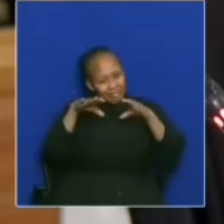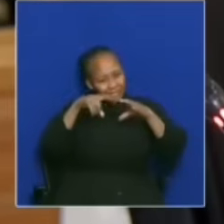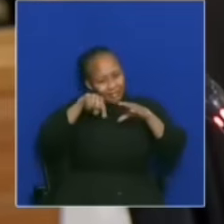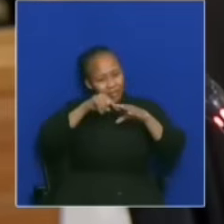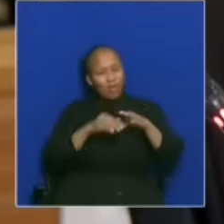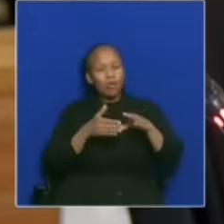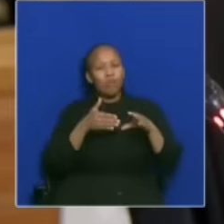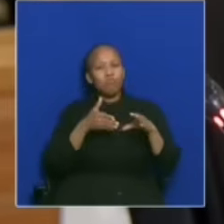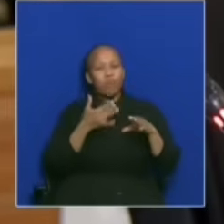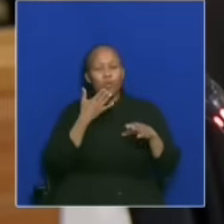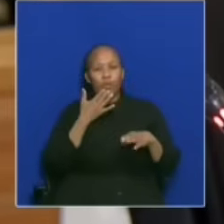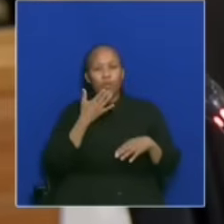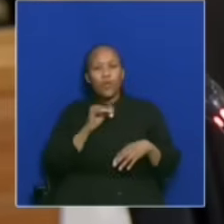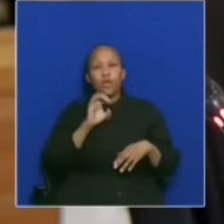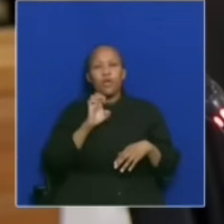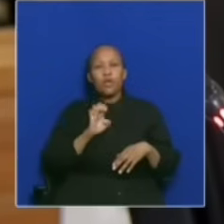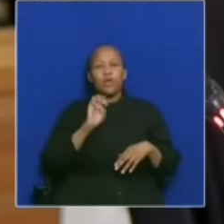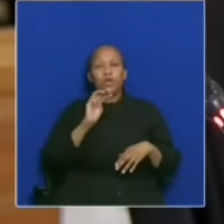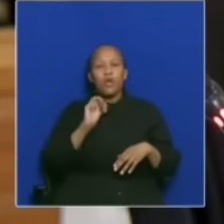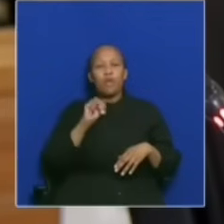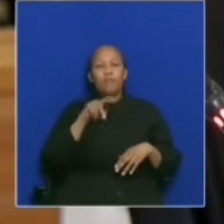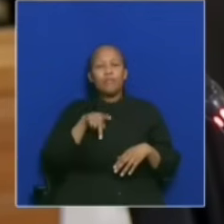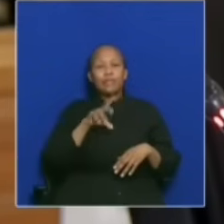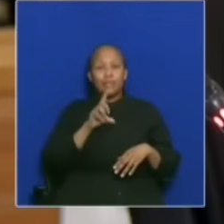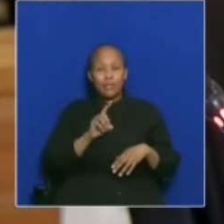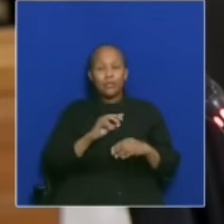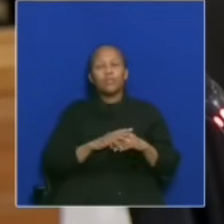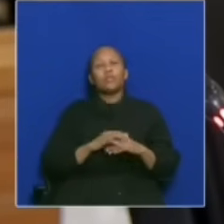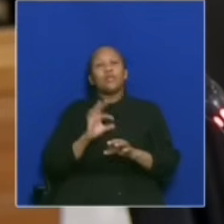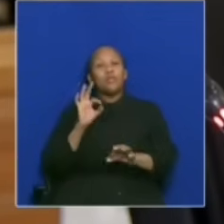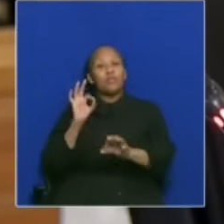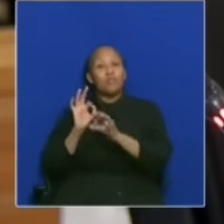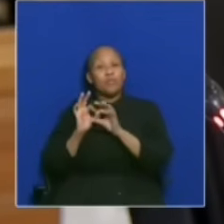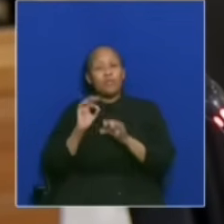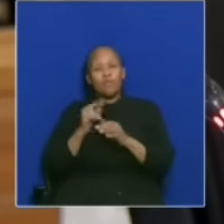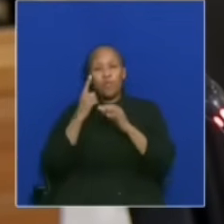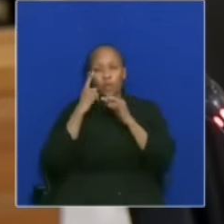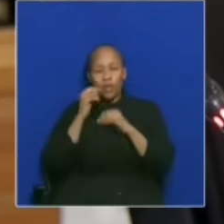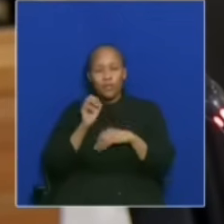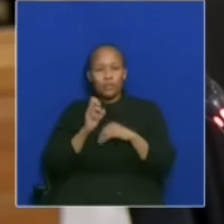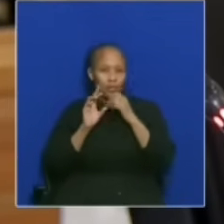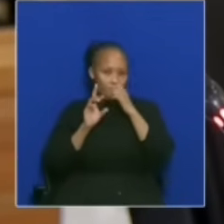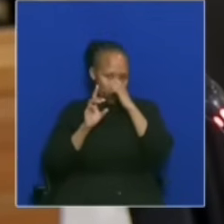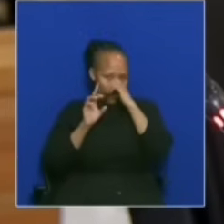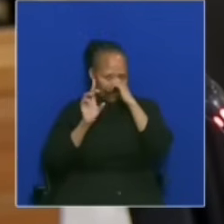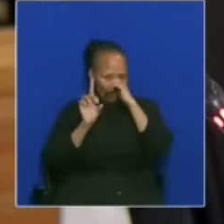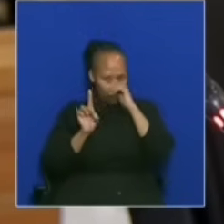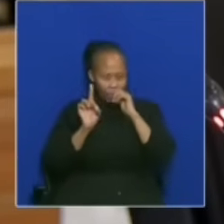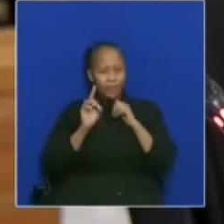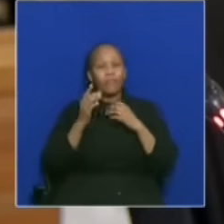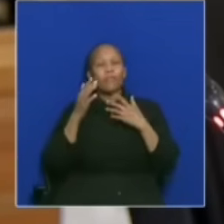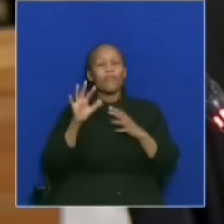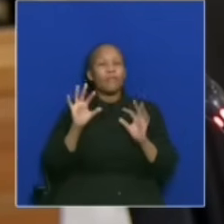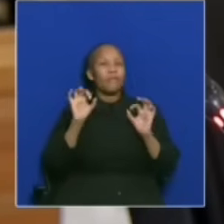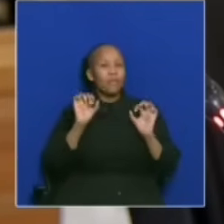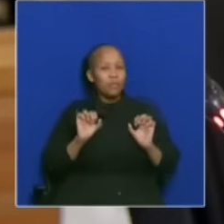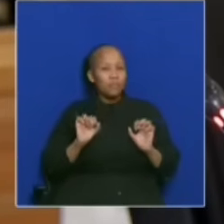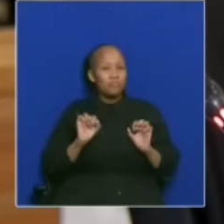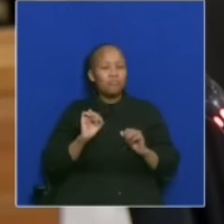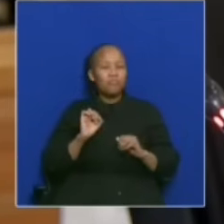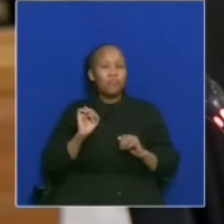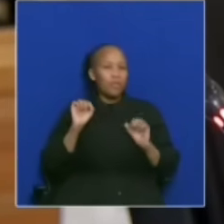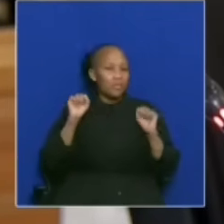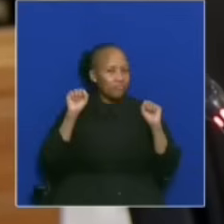And in particular, witness D testified that Mr. Ptorius was part of the